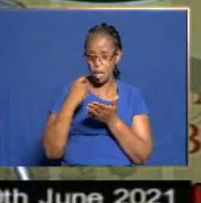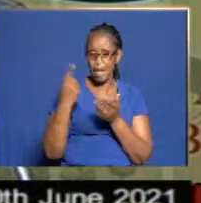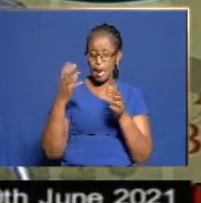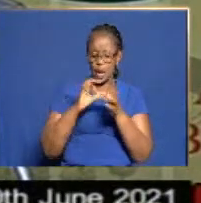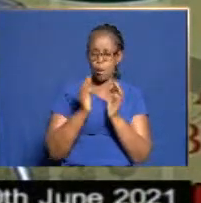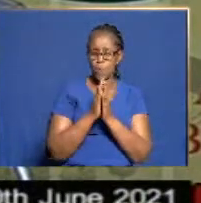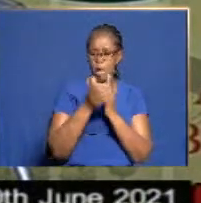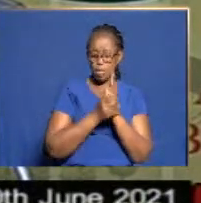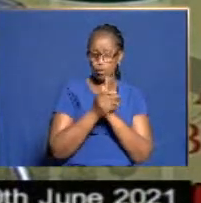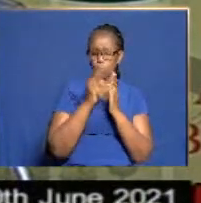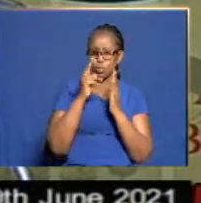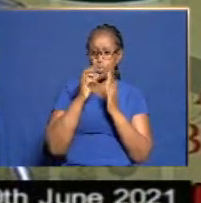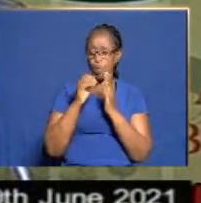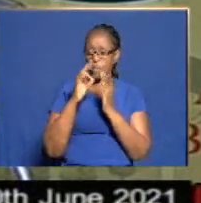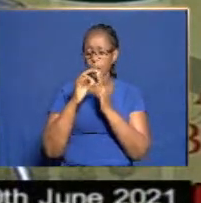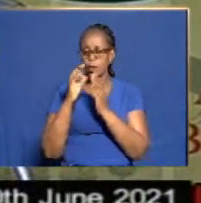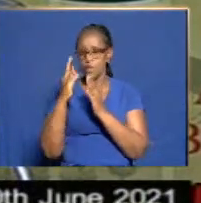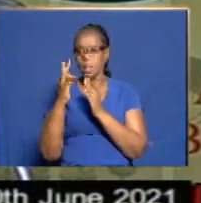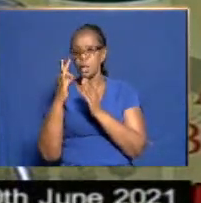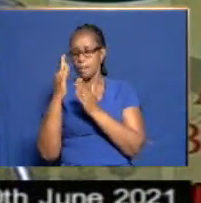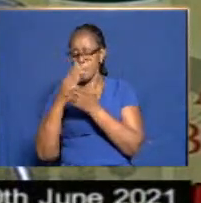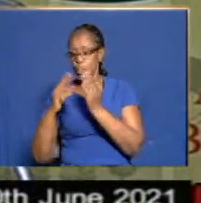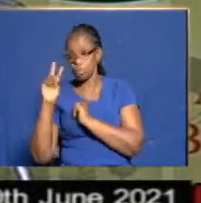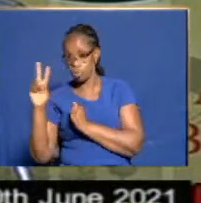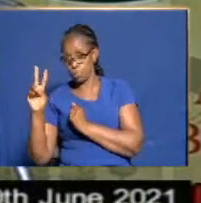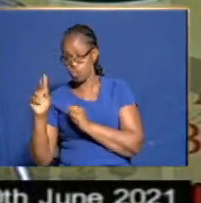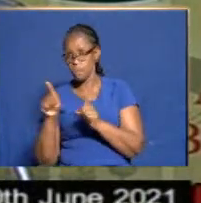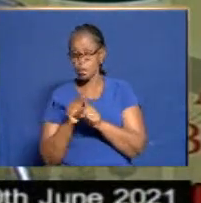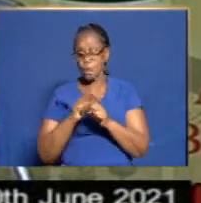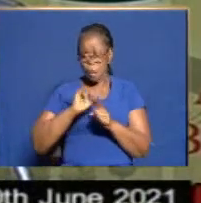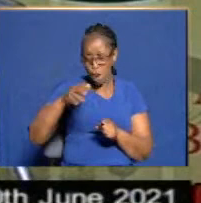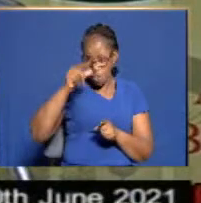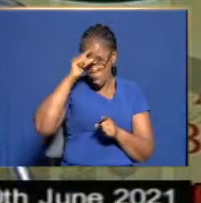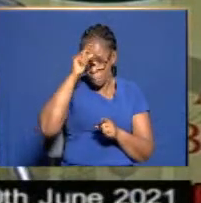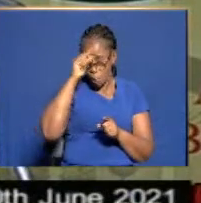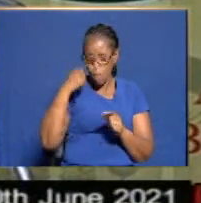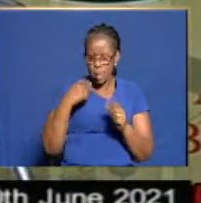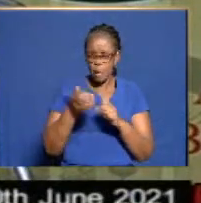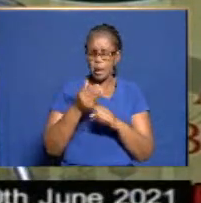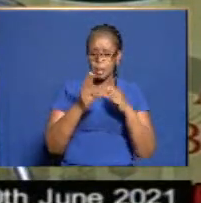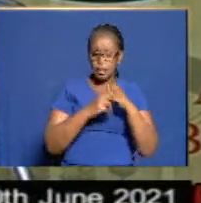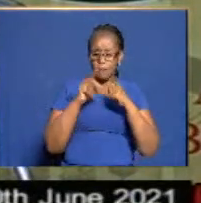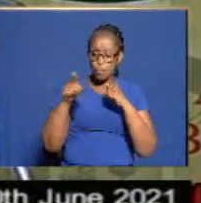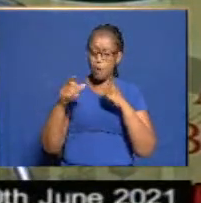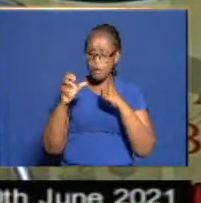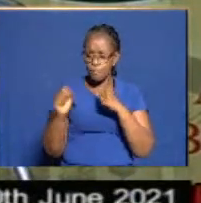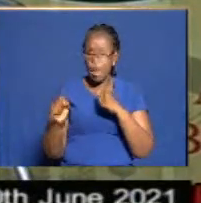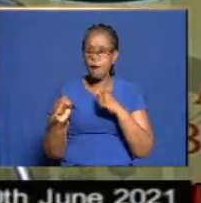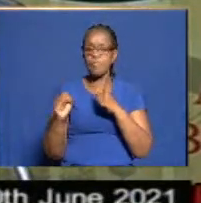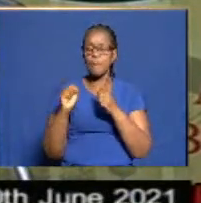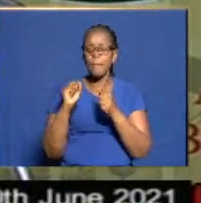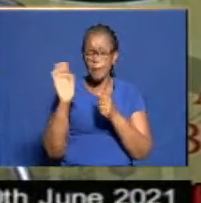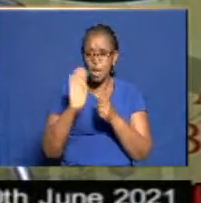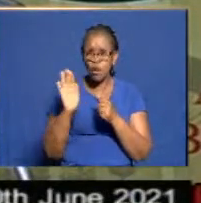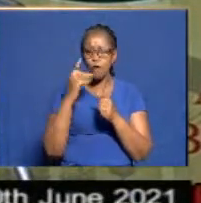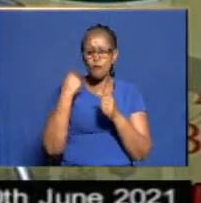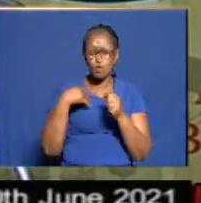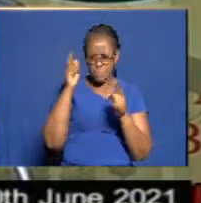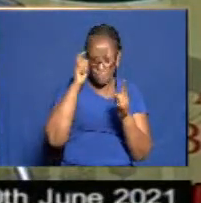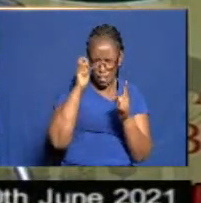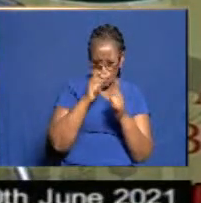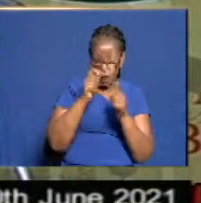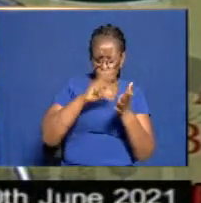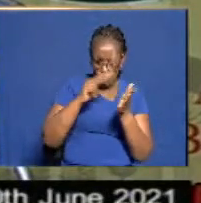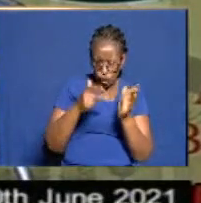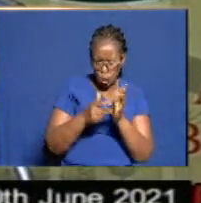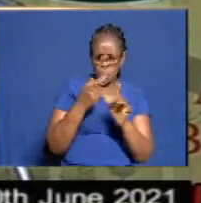Constitution. In addition, the county governments will receive KES 7.5 billion as conditional allocation from the national government